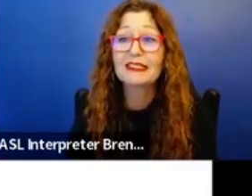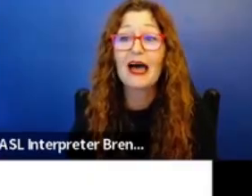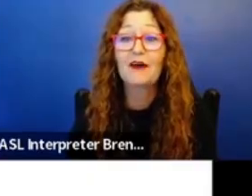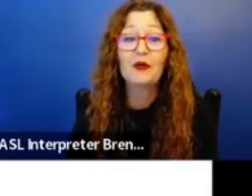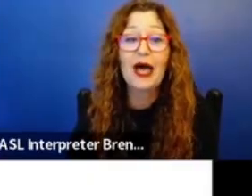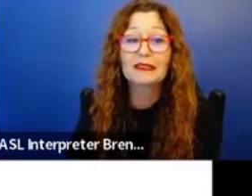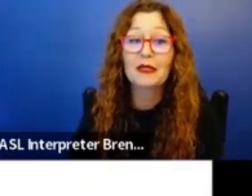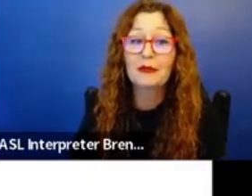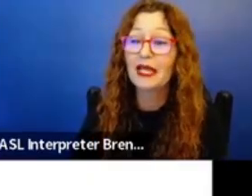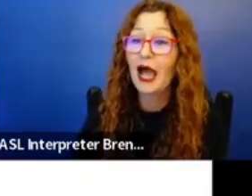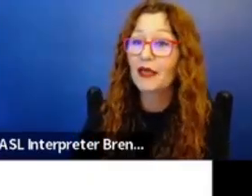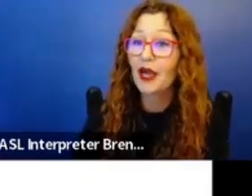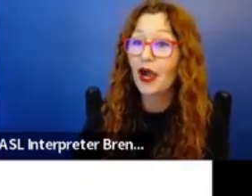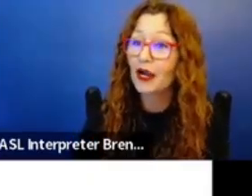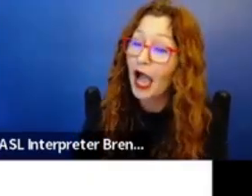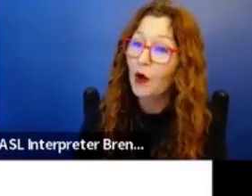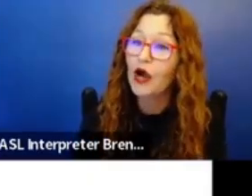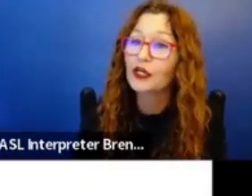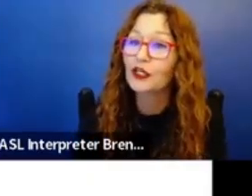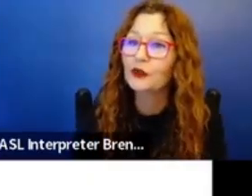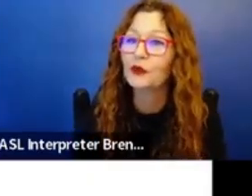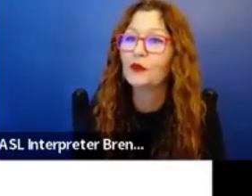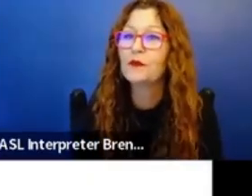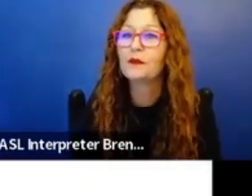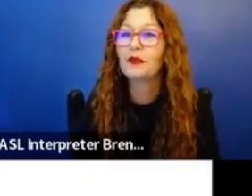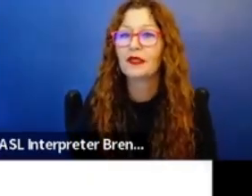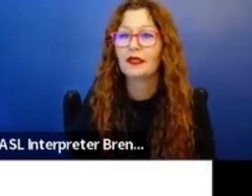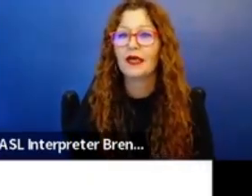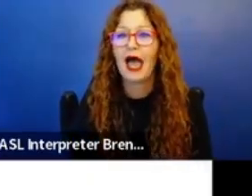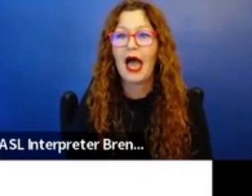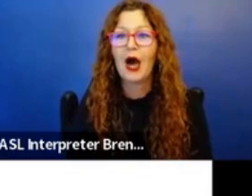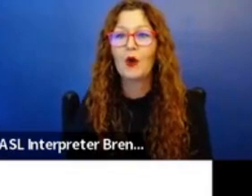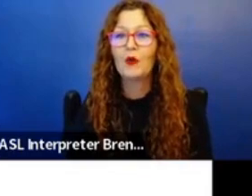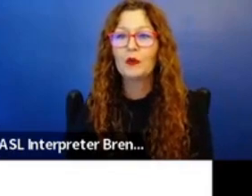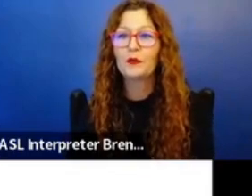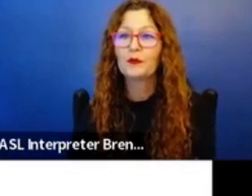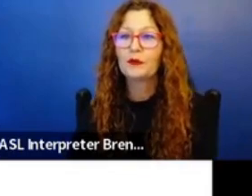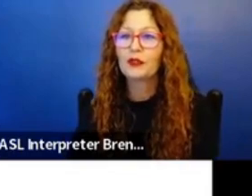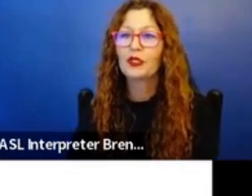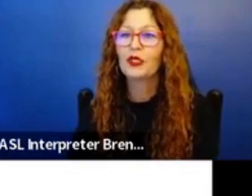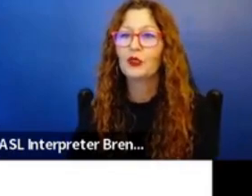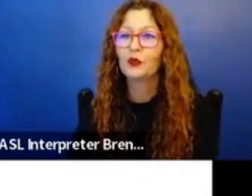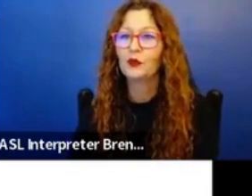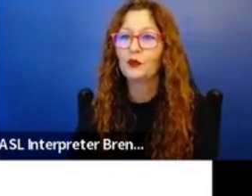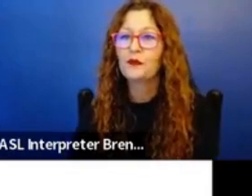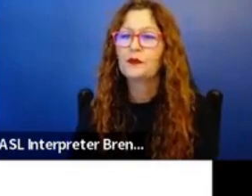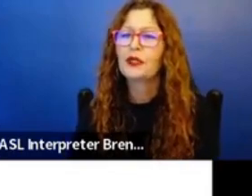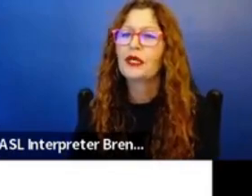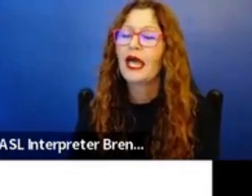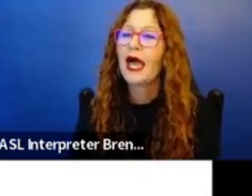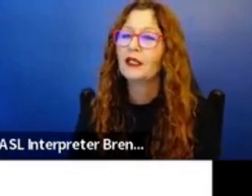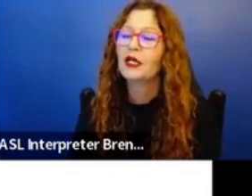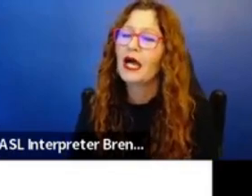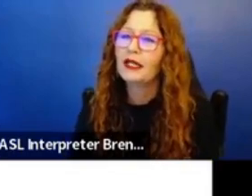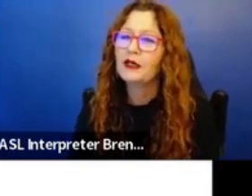This is how you ask somebody how they are. How are you? How you? And kind of bring